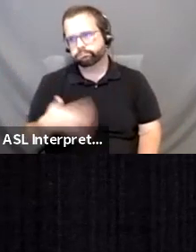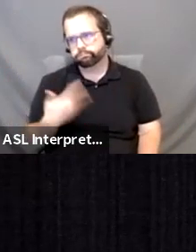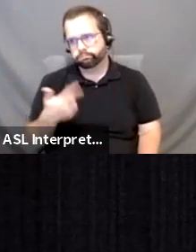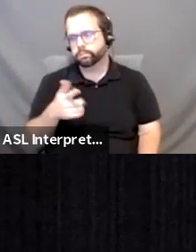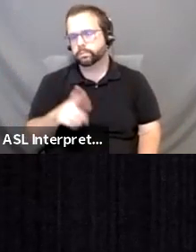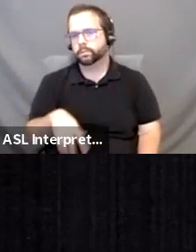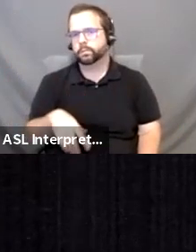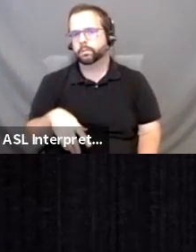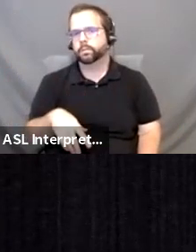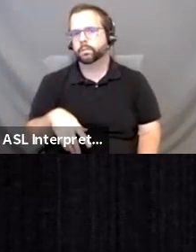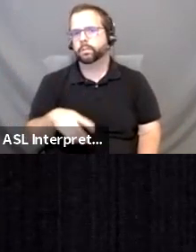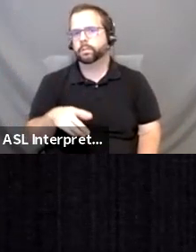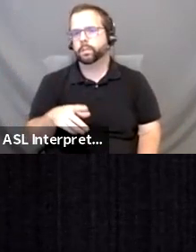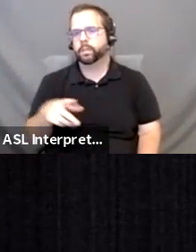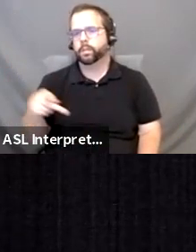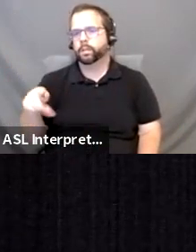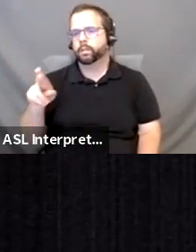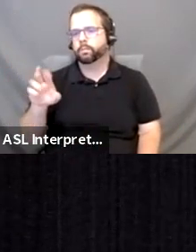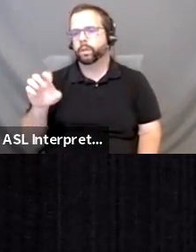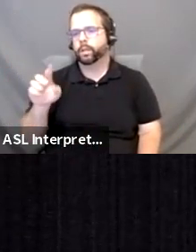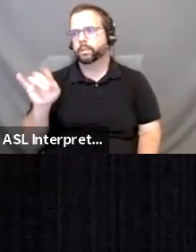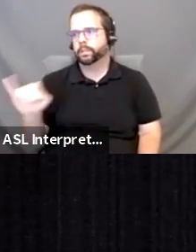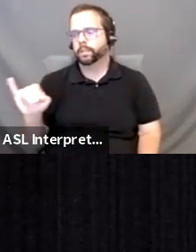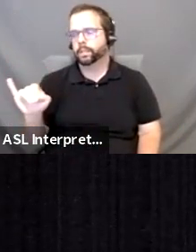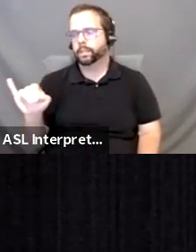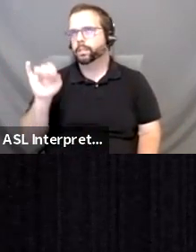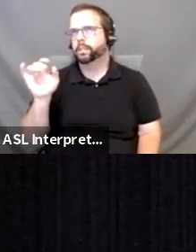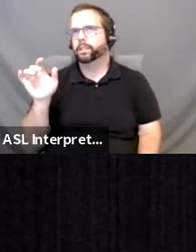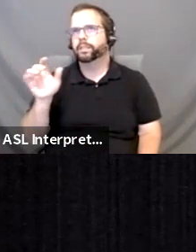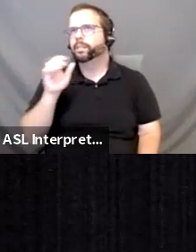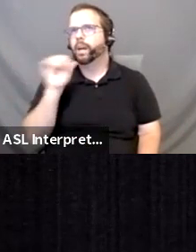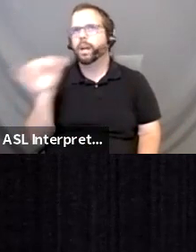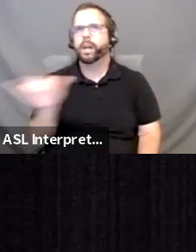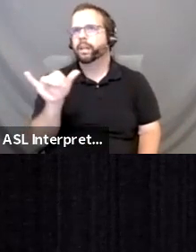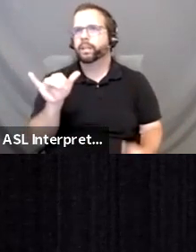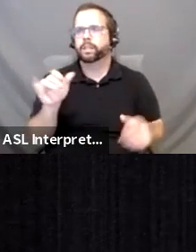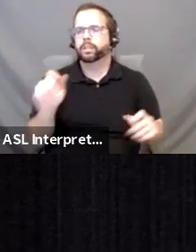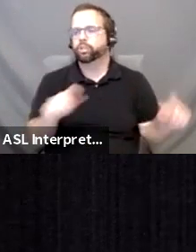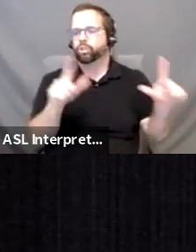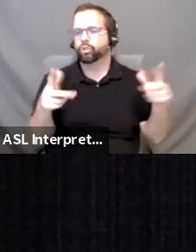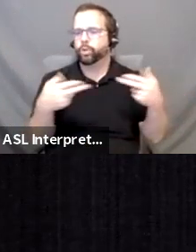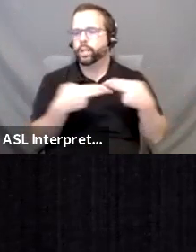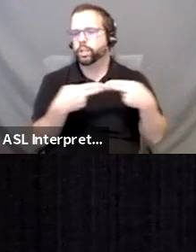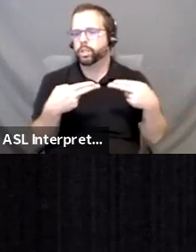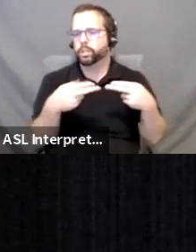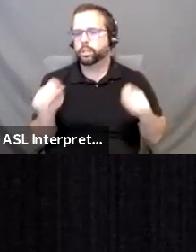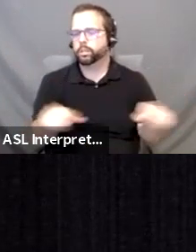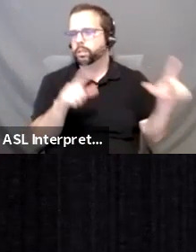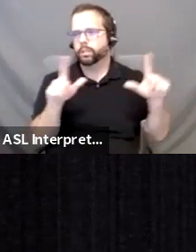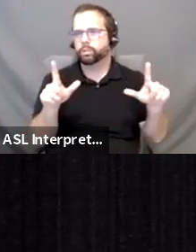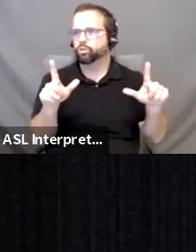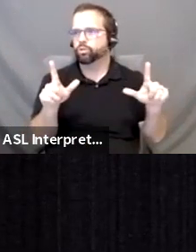So that's another platform that I've heard of too. And I'll just type Discord to everyone too. Discord was the other